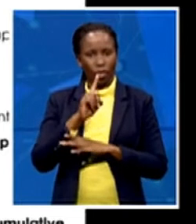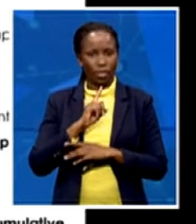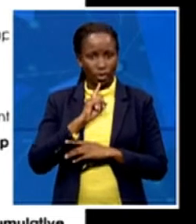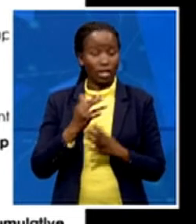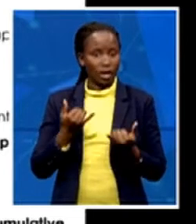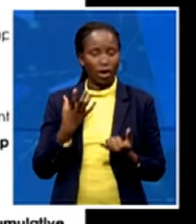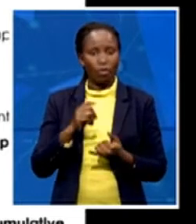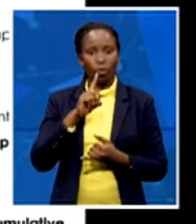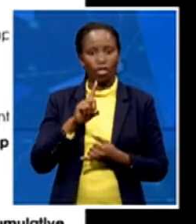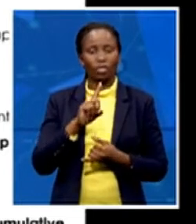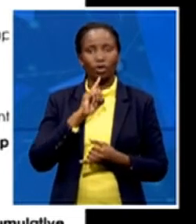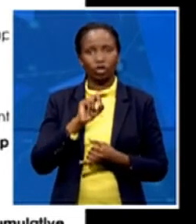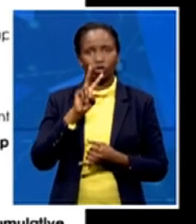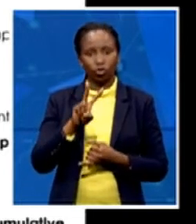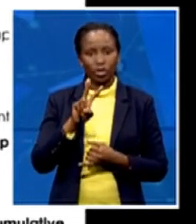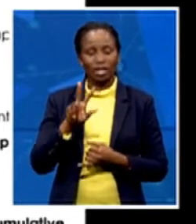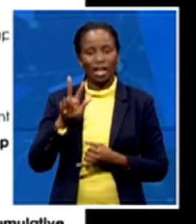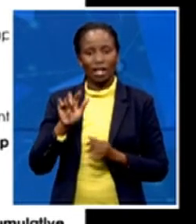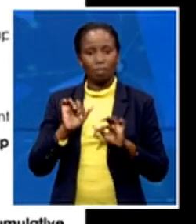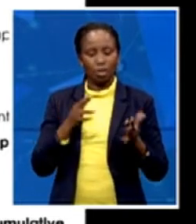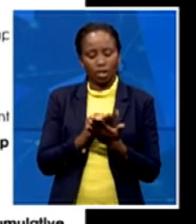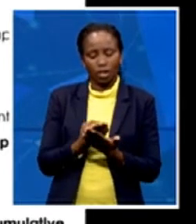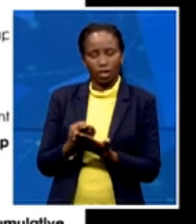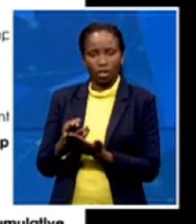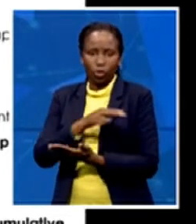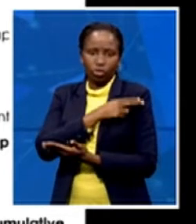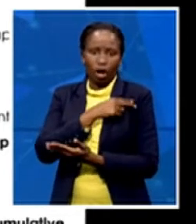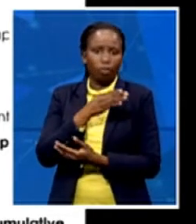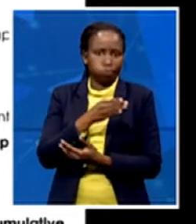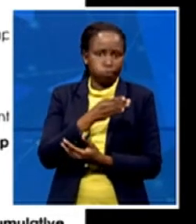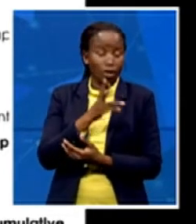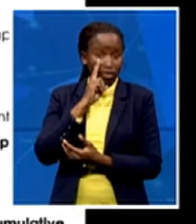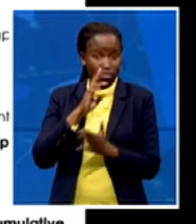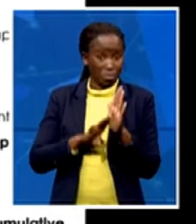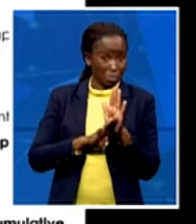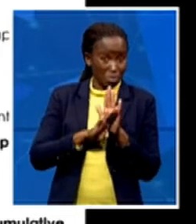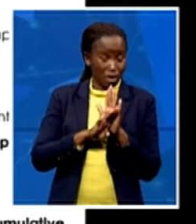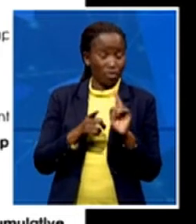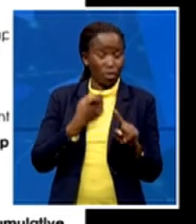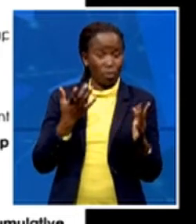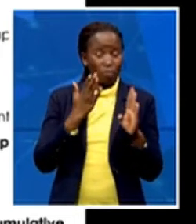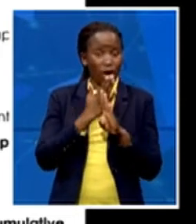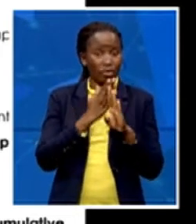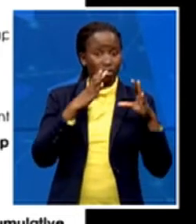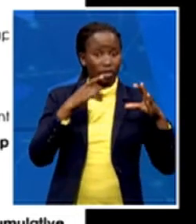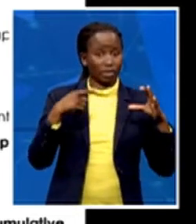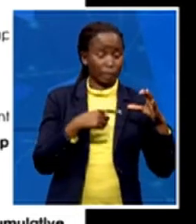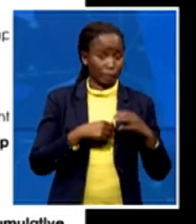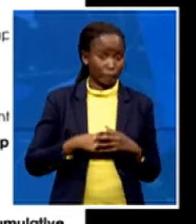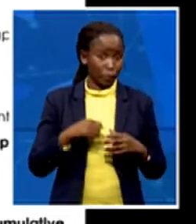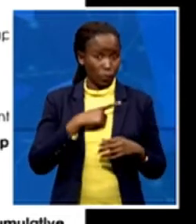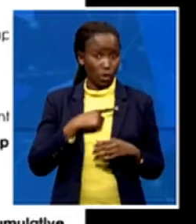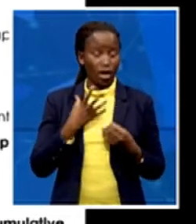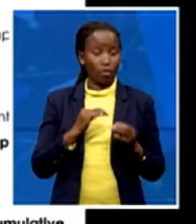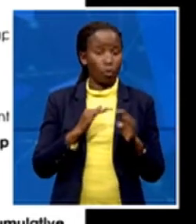in acute hospitals. And you'll see a big increase in the private sector because there's more than 500 people now in the private sector